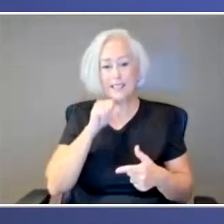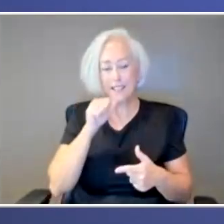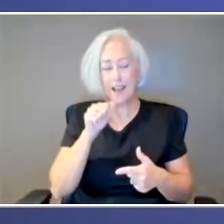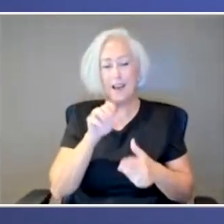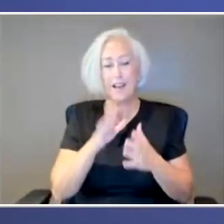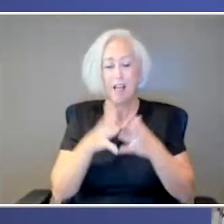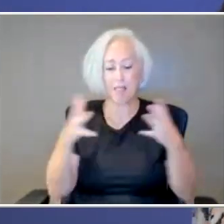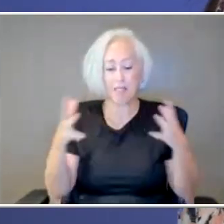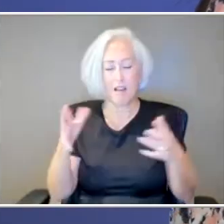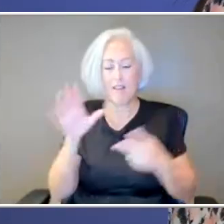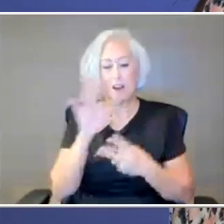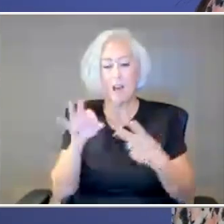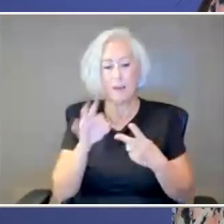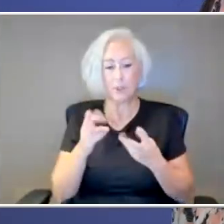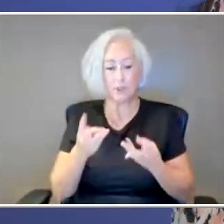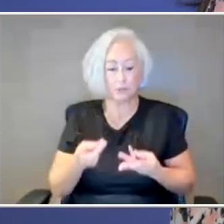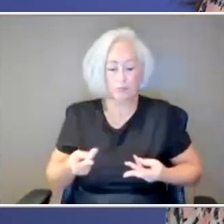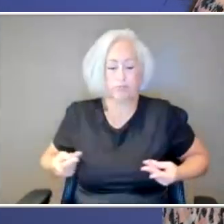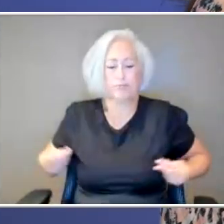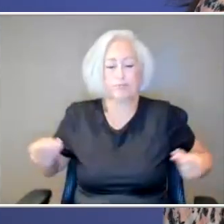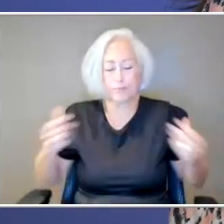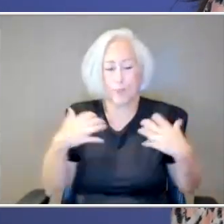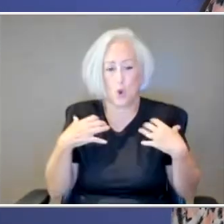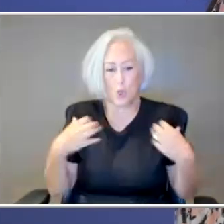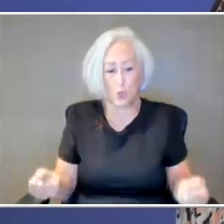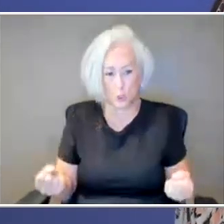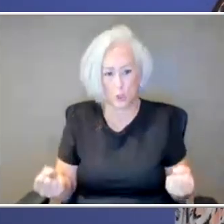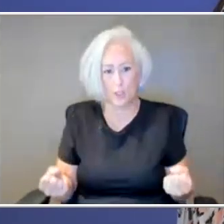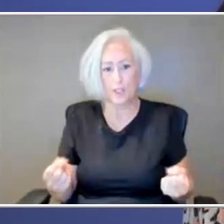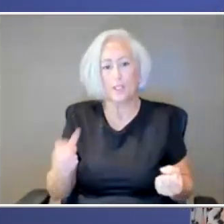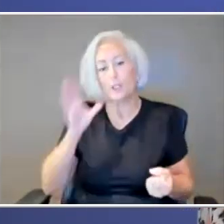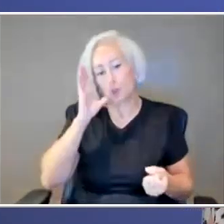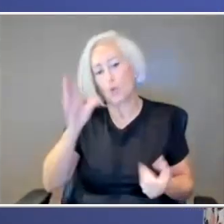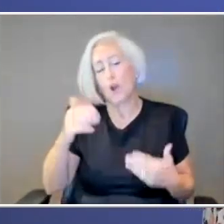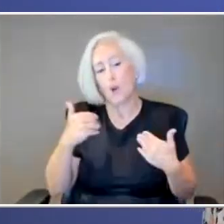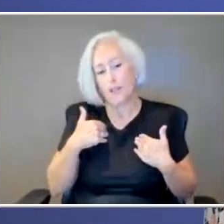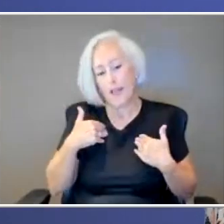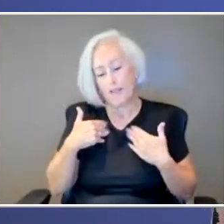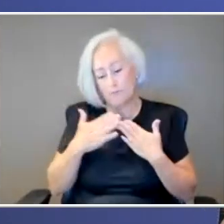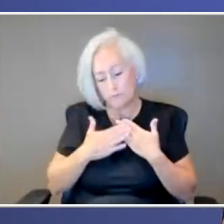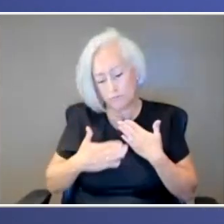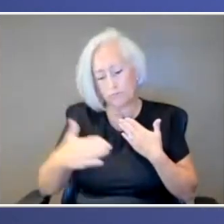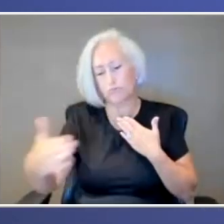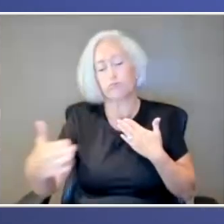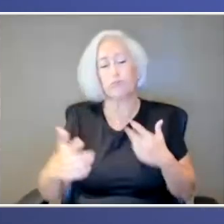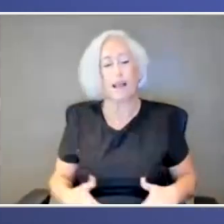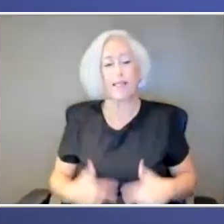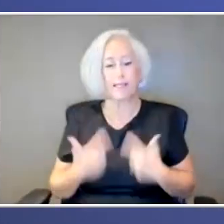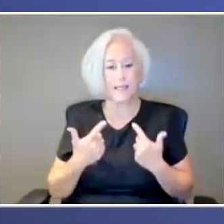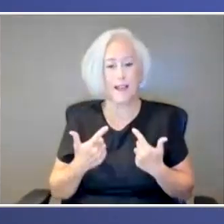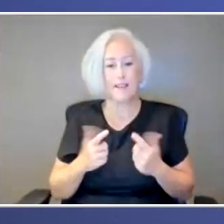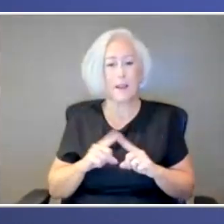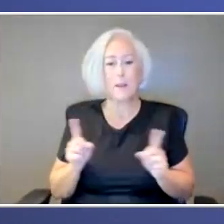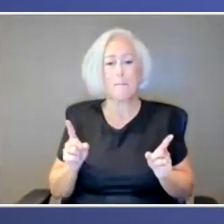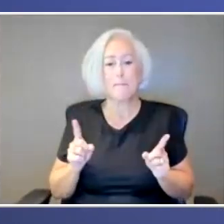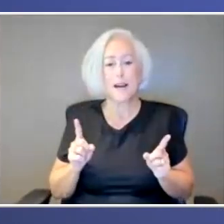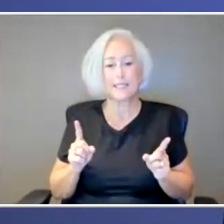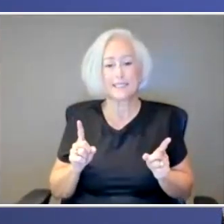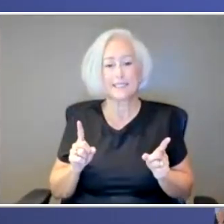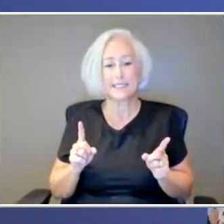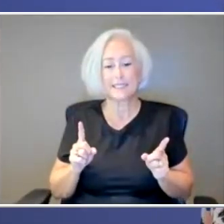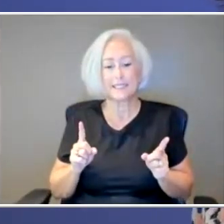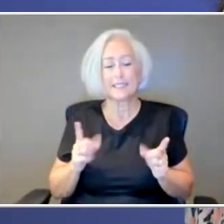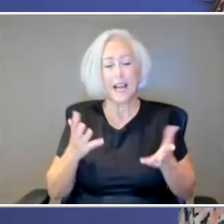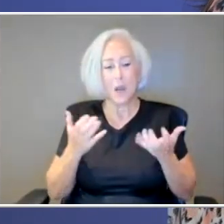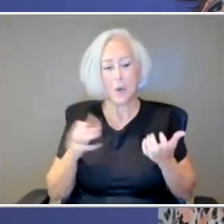it going away or cured. So I will carry this with me for the rest of my life, but you know, I just want other women